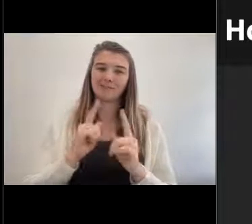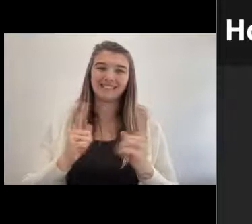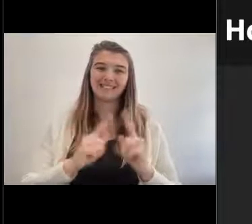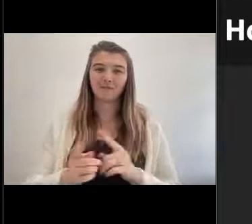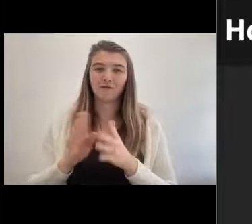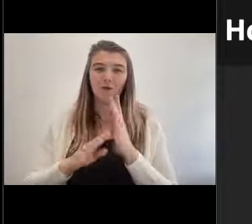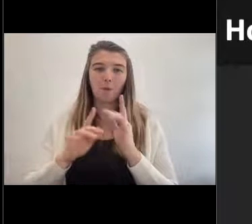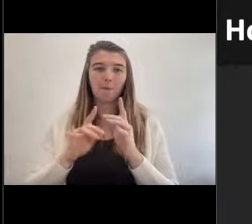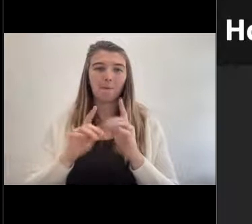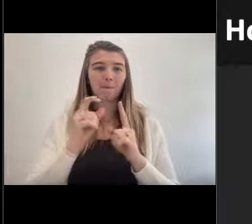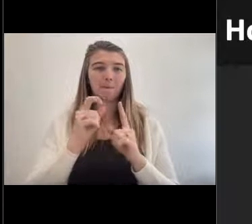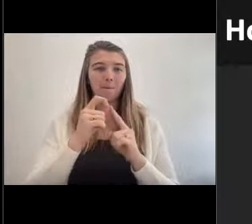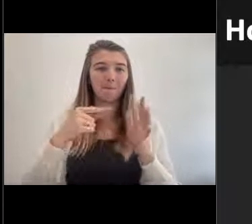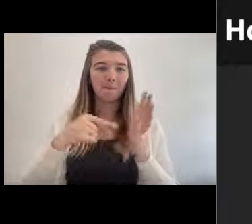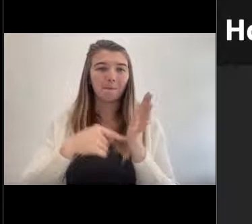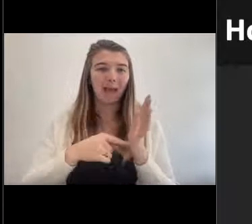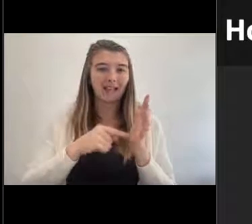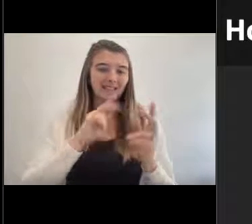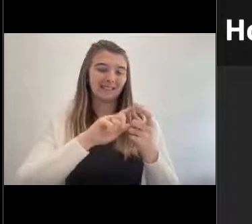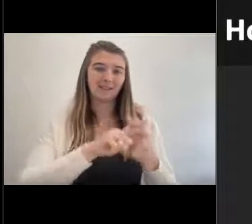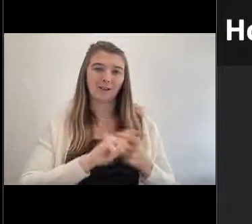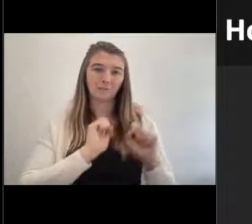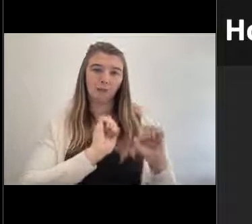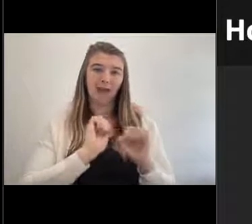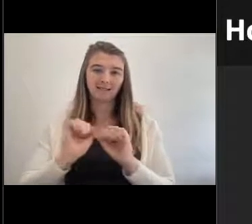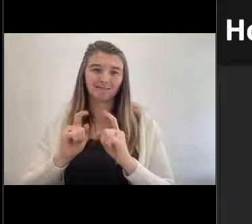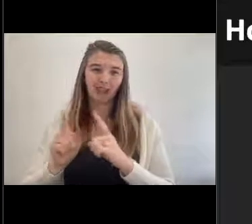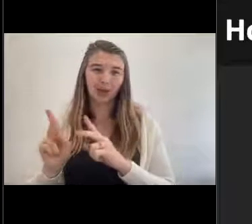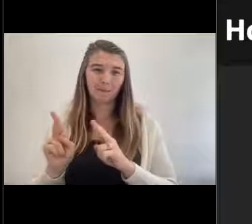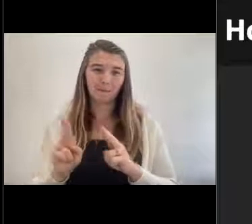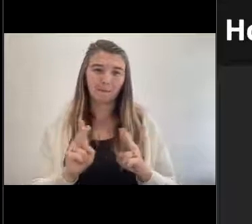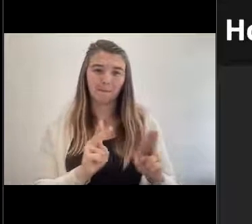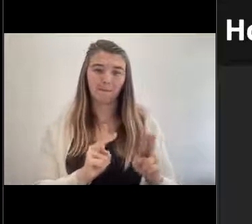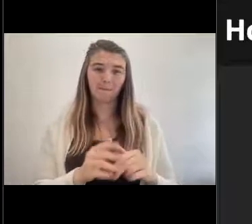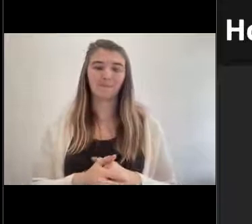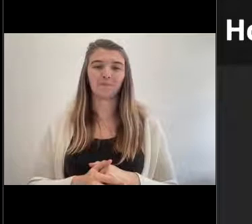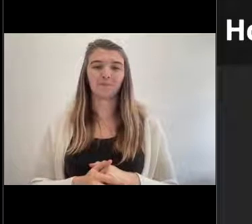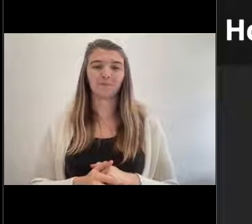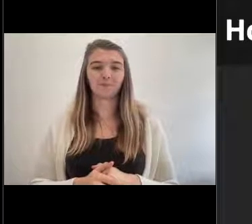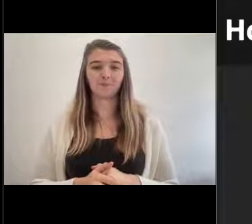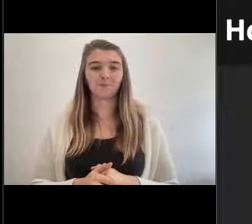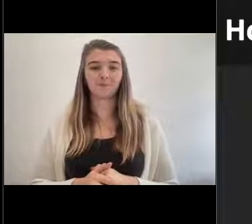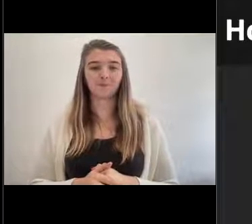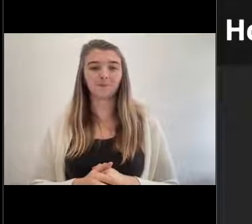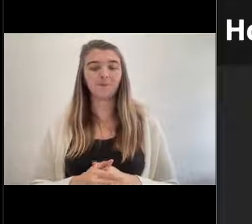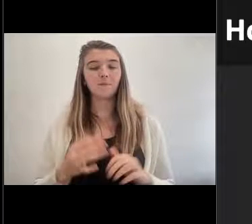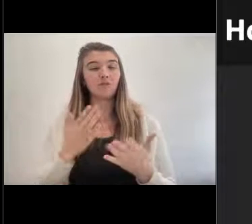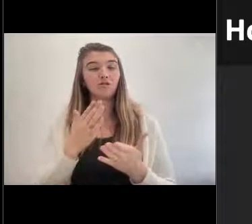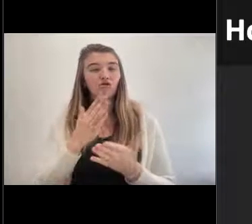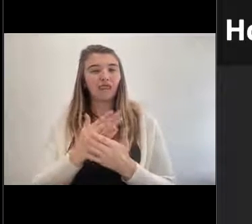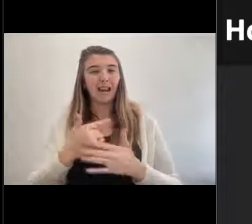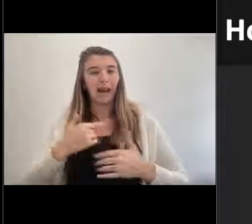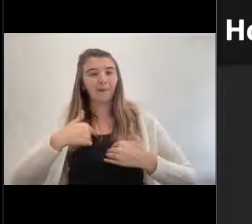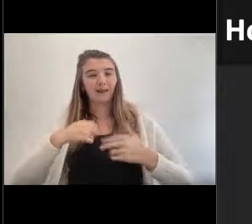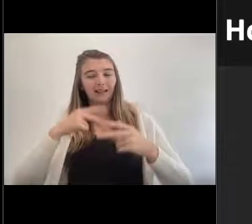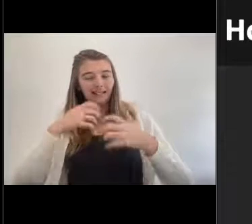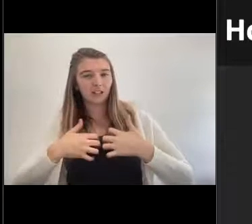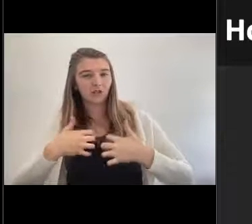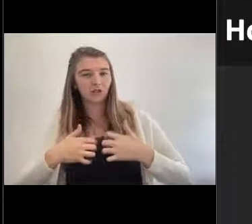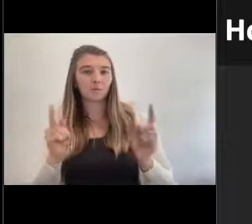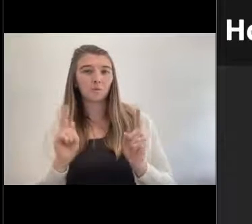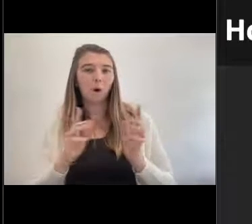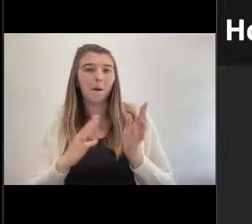starting community that we initially took from unidentified plastics. But what we were really interested in is which microbes are driving